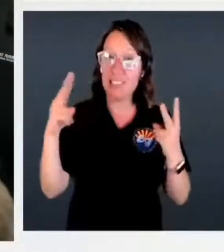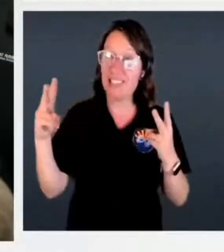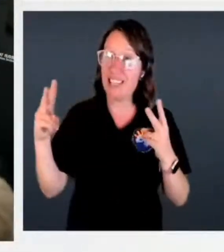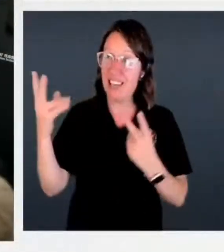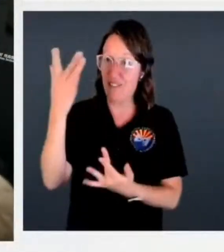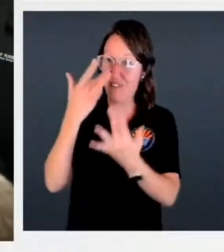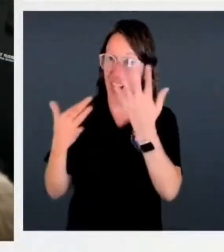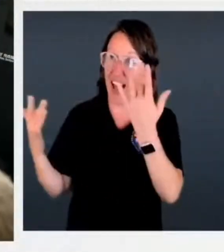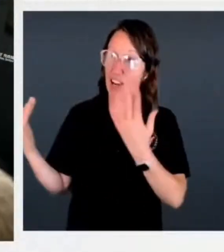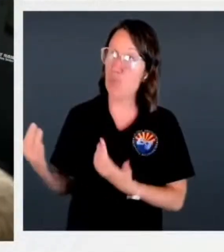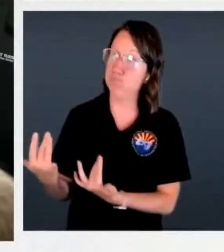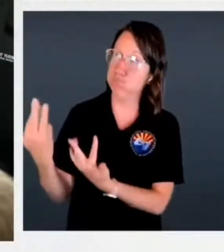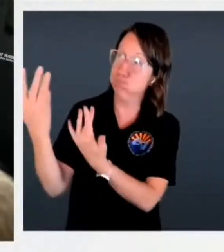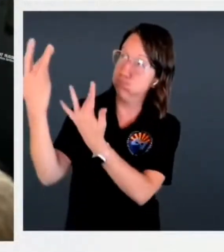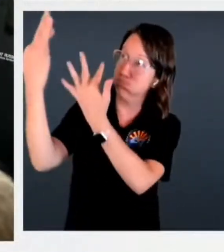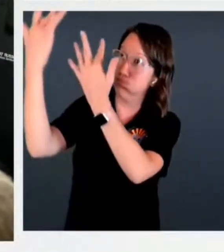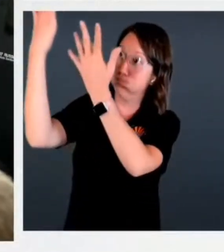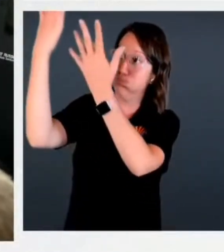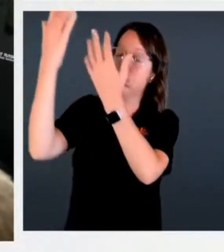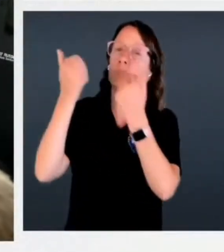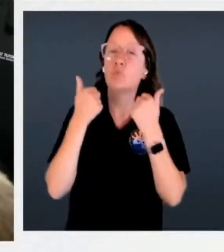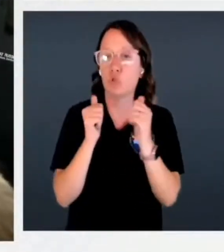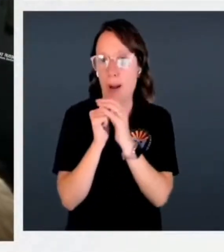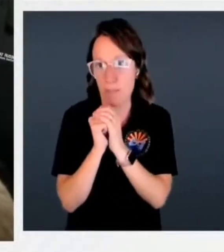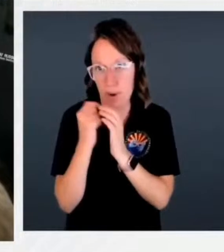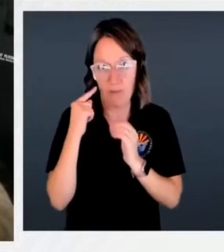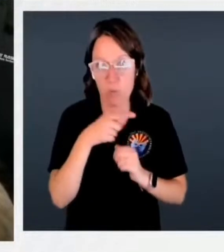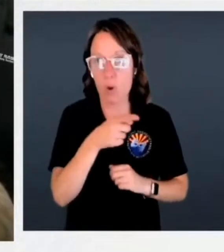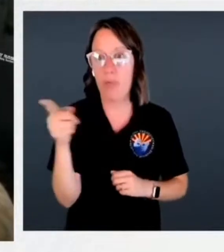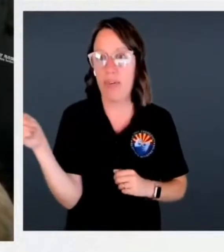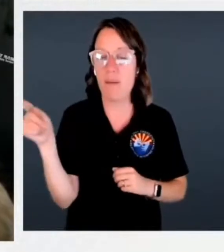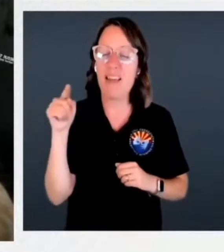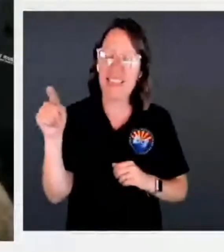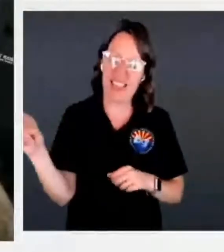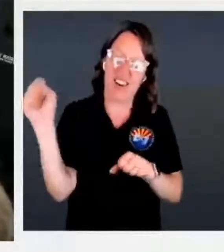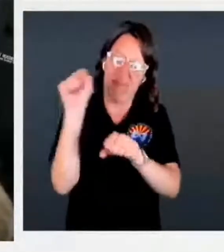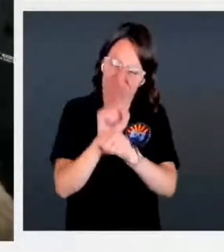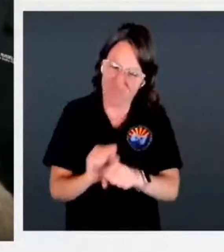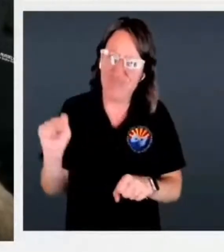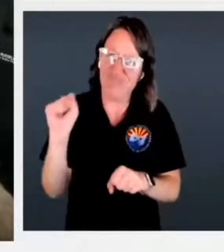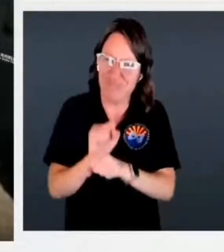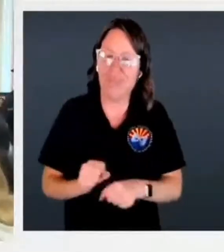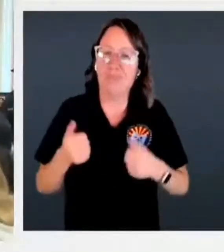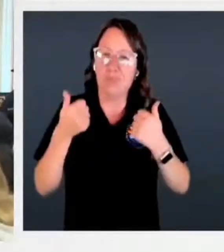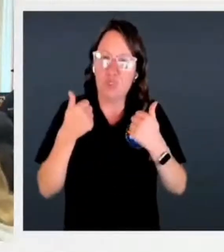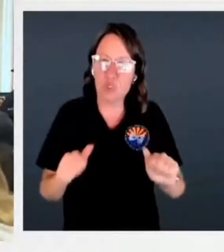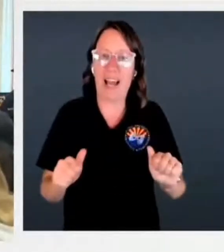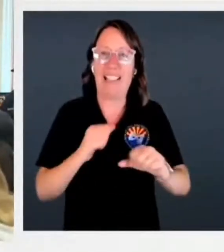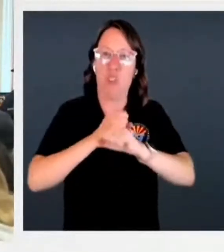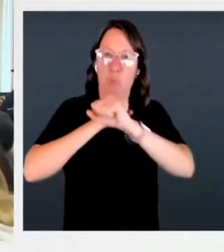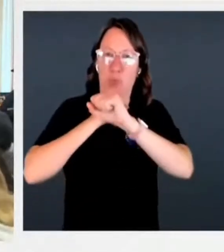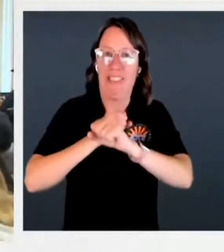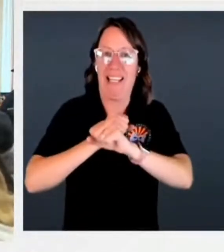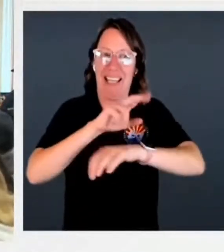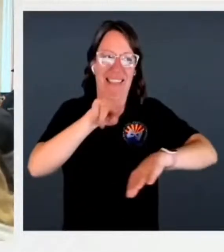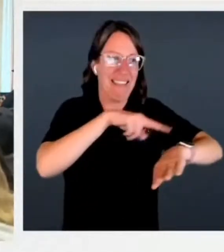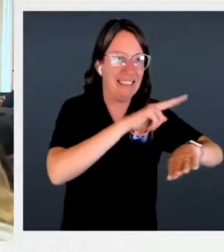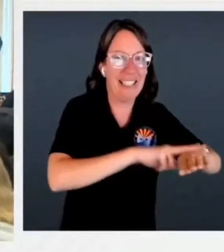it, doing everything they can to protect the natural resources and your structures. Thank you.